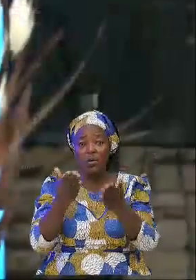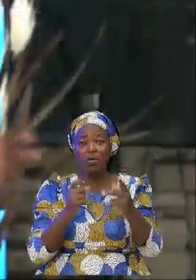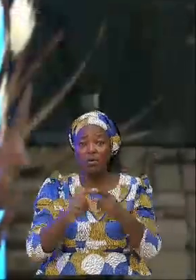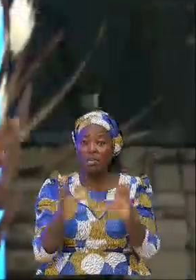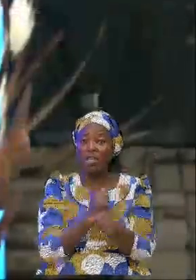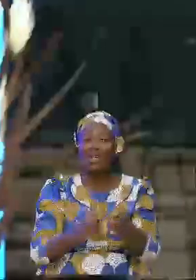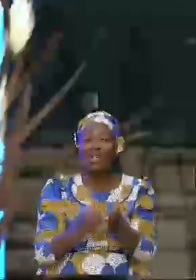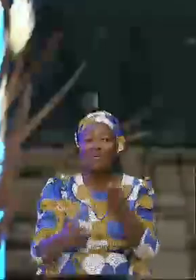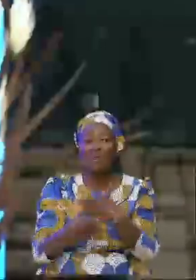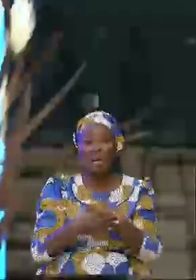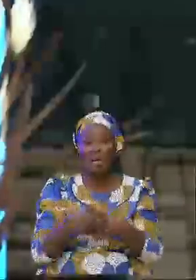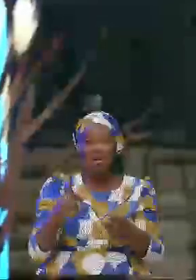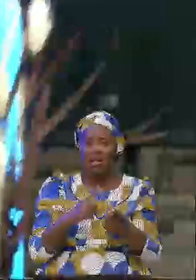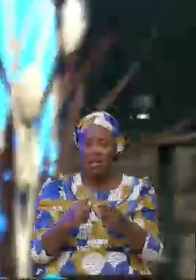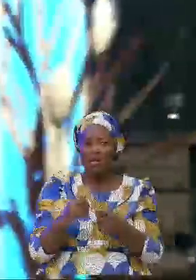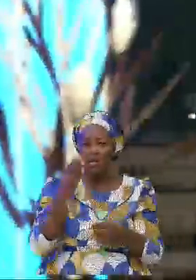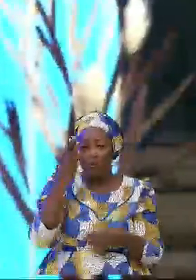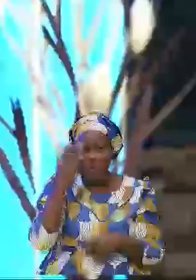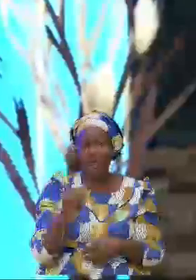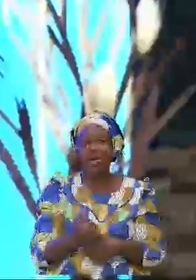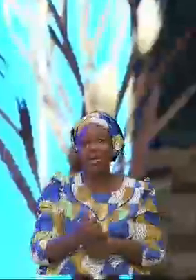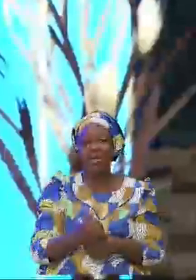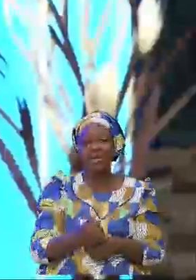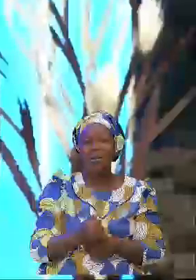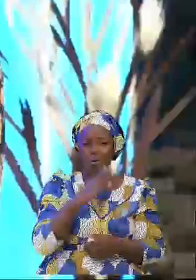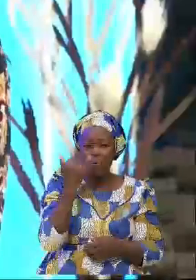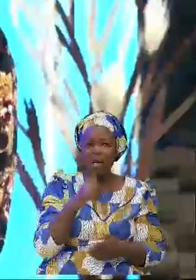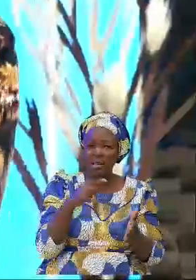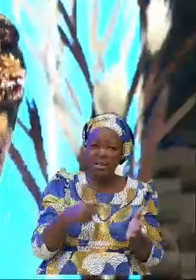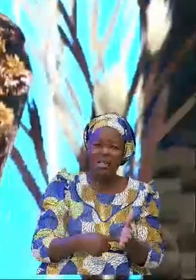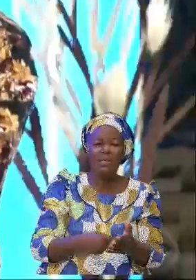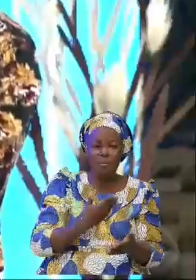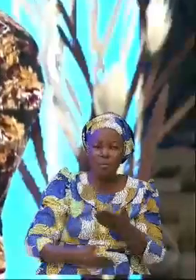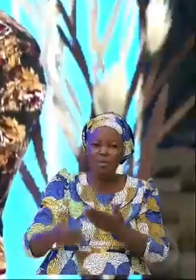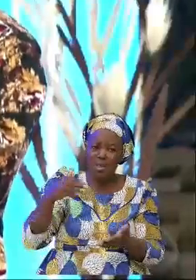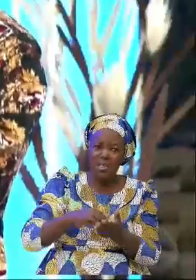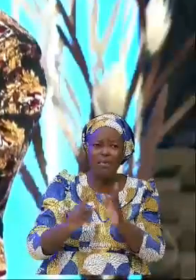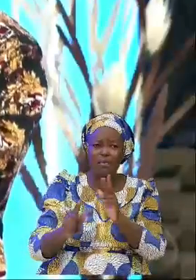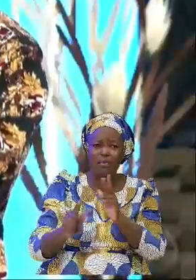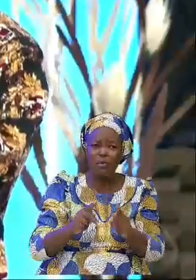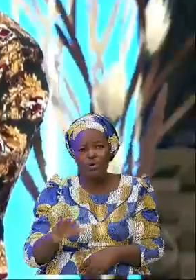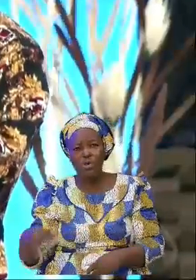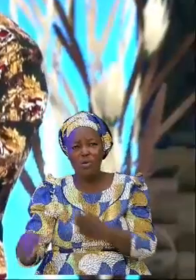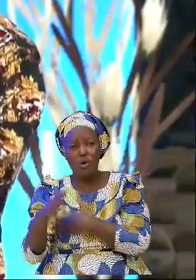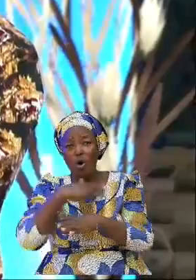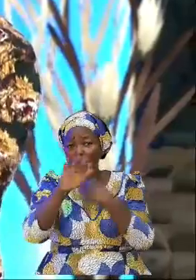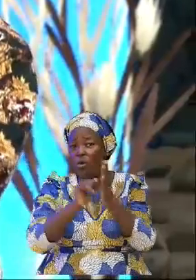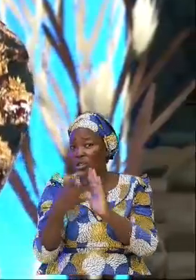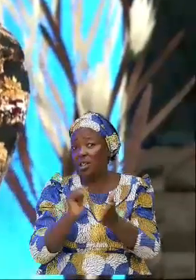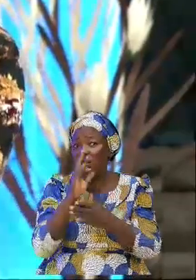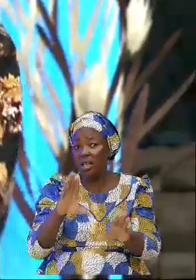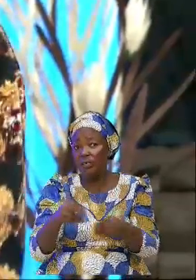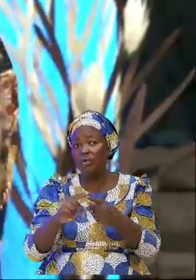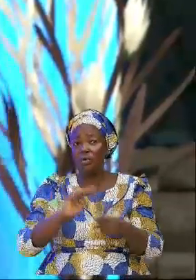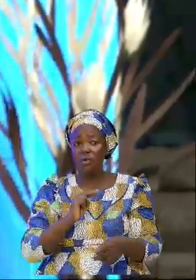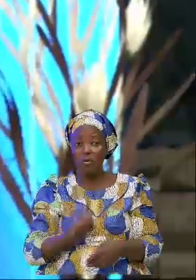and he knows what belongs to him, and he wants to take it back, what is it, believers, born again people, children